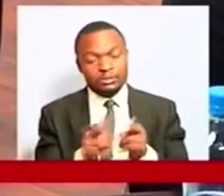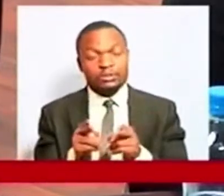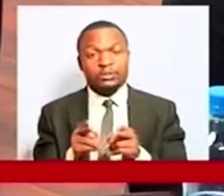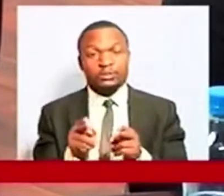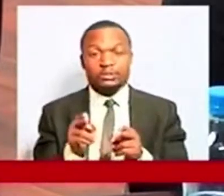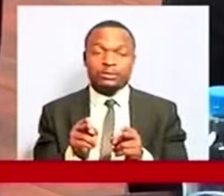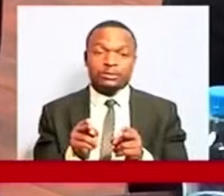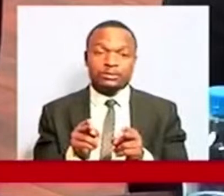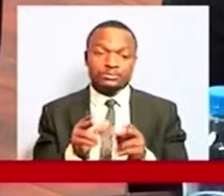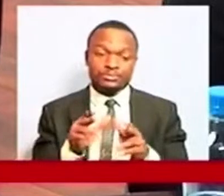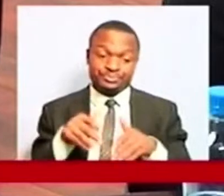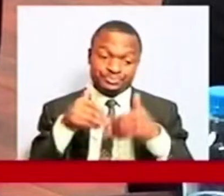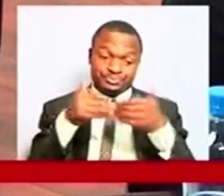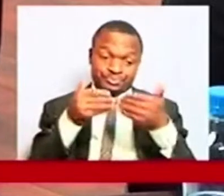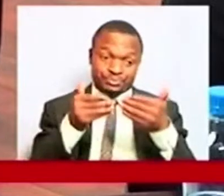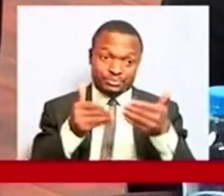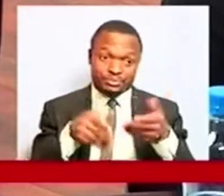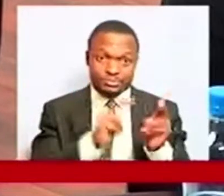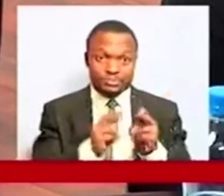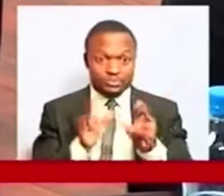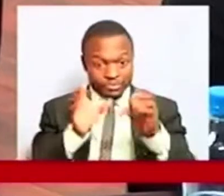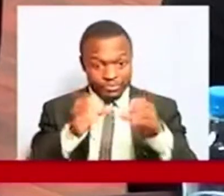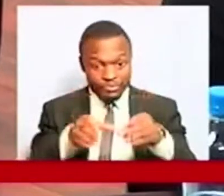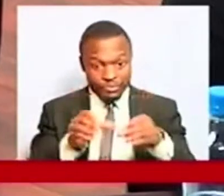present the answers to the committee.